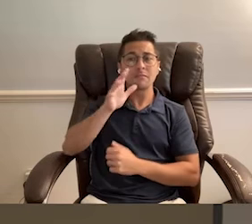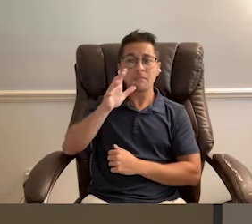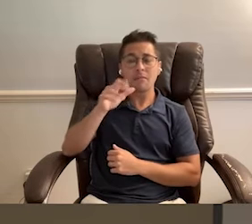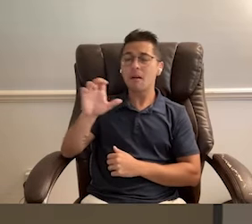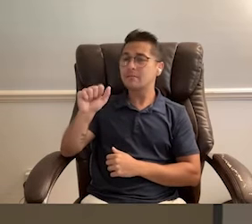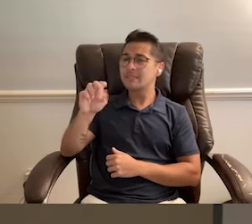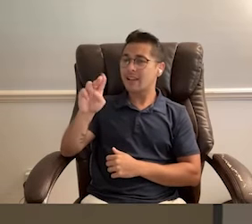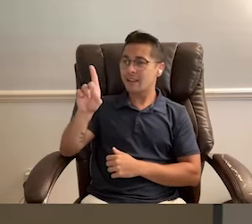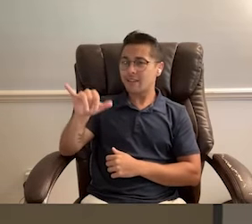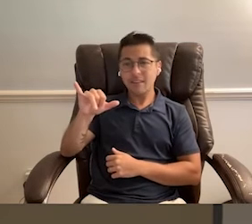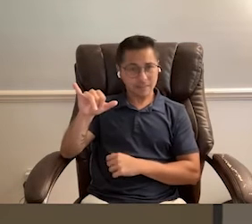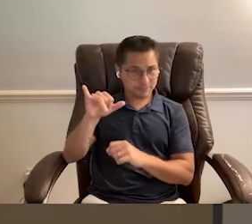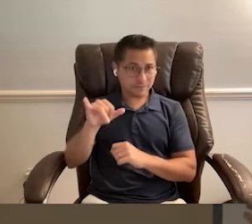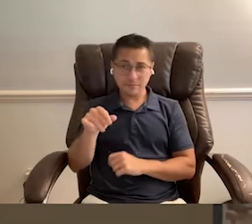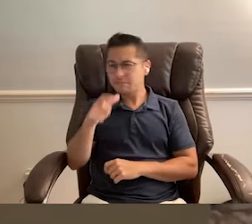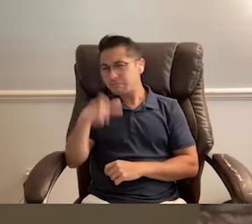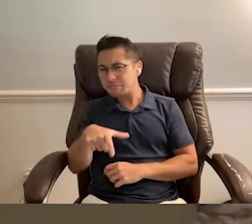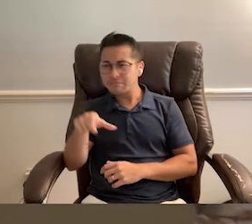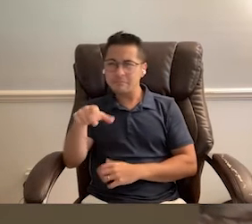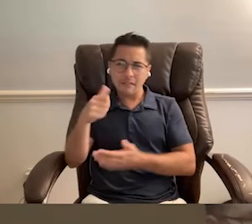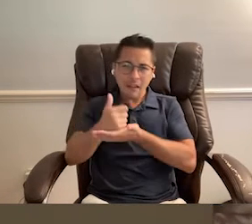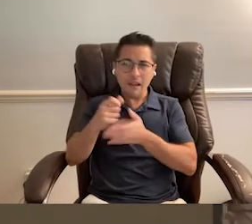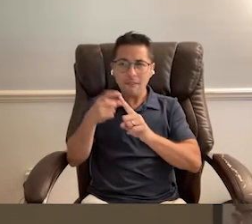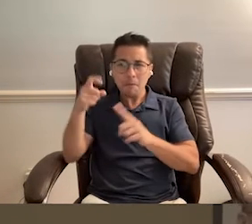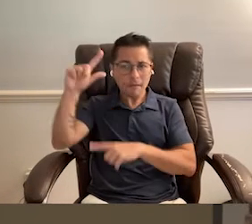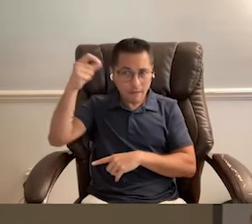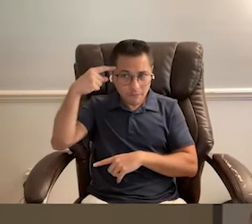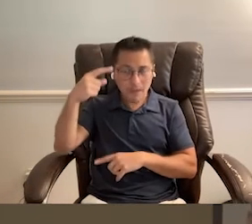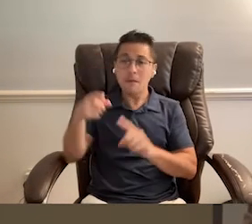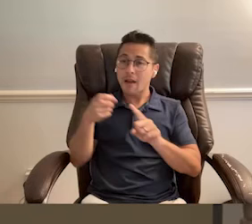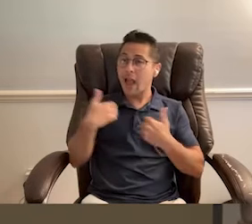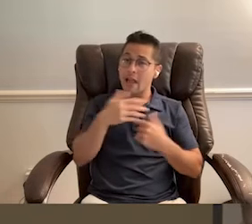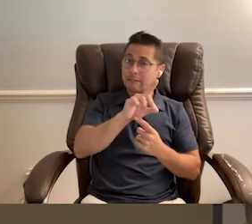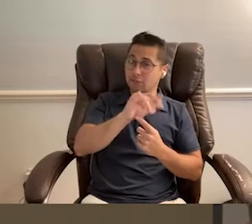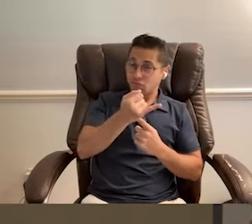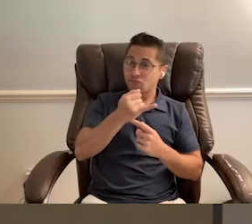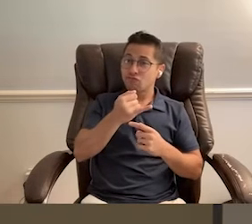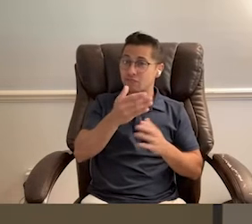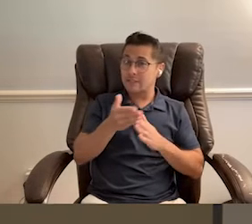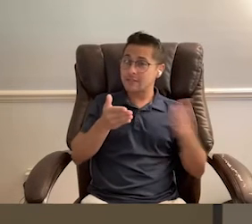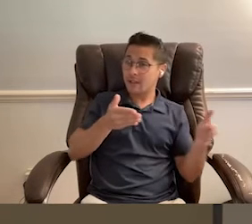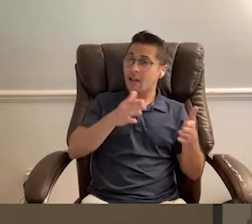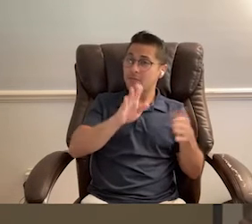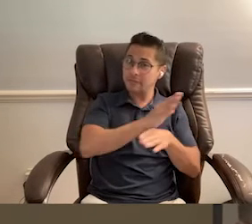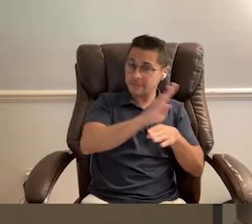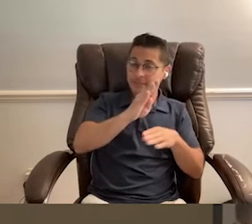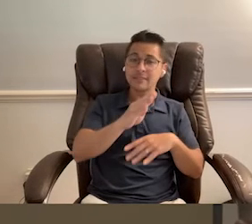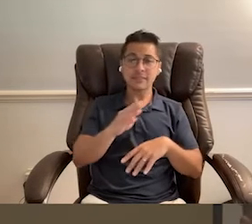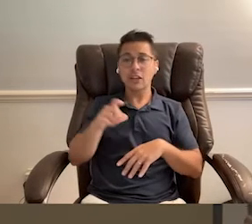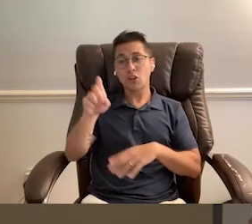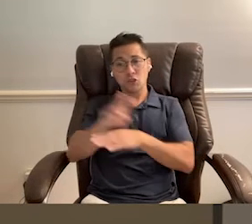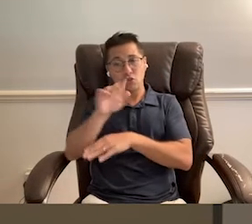doesn't need assistance from government yet, but has a DJ side business, can use funds to help from his able account to help pay some of